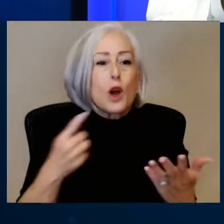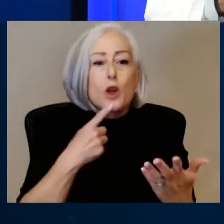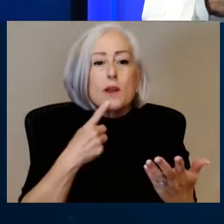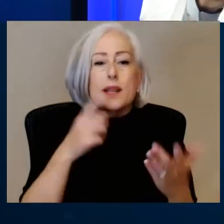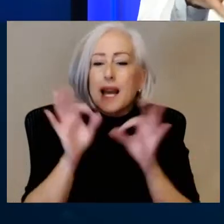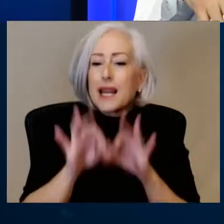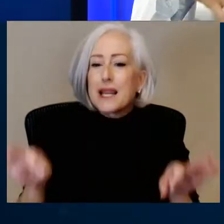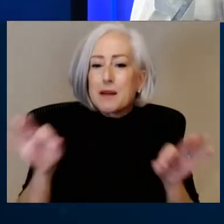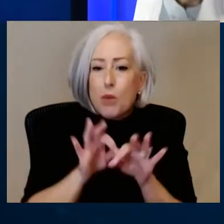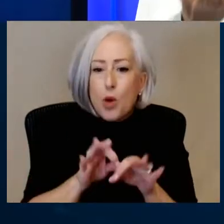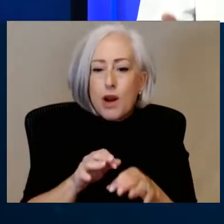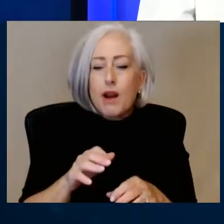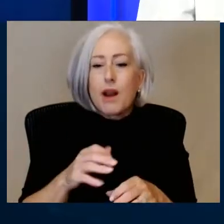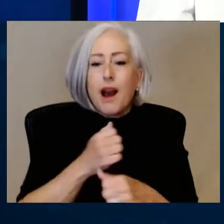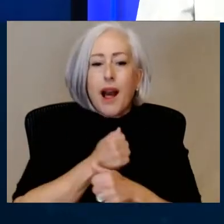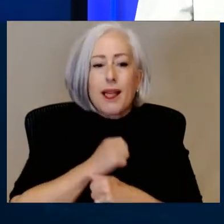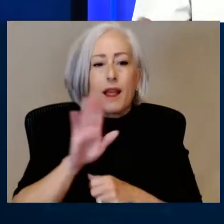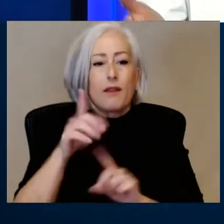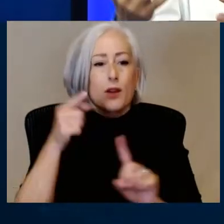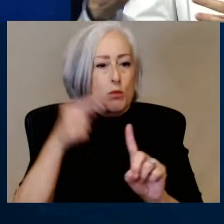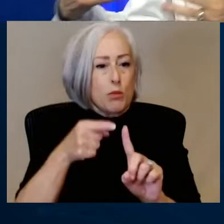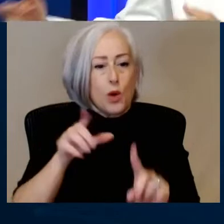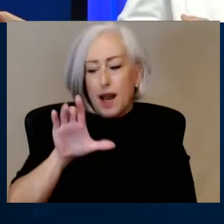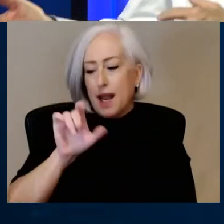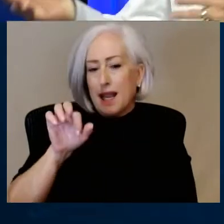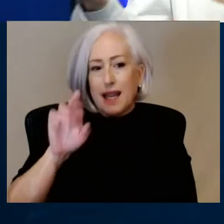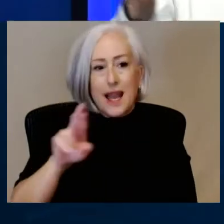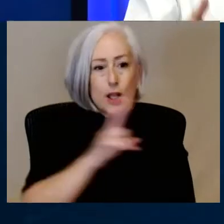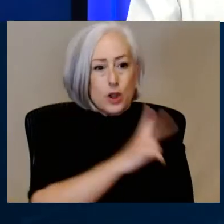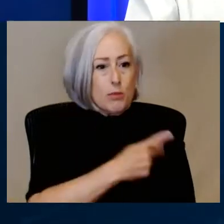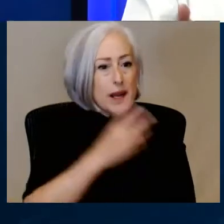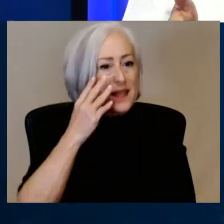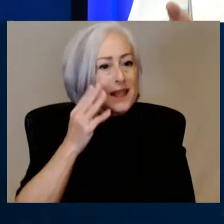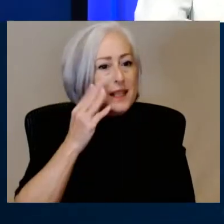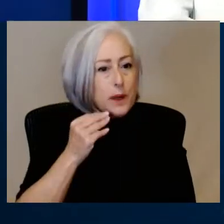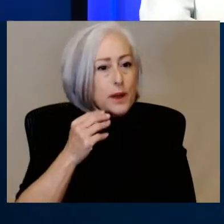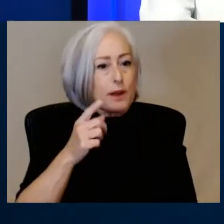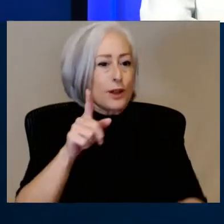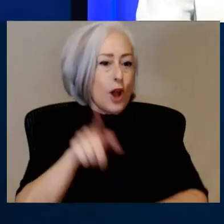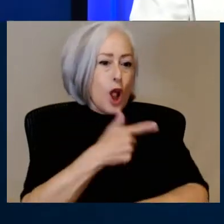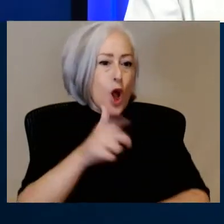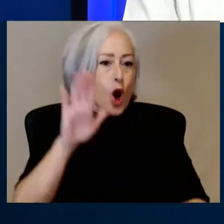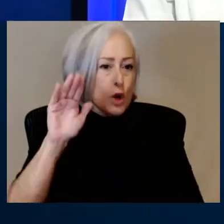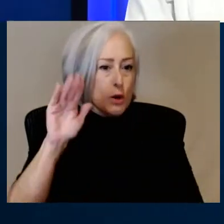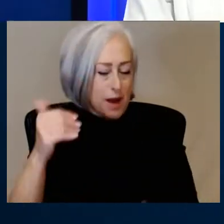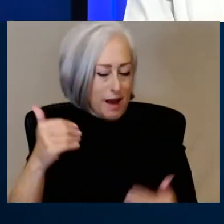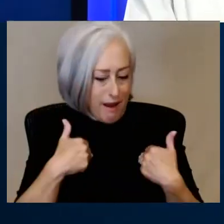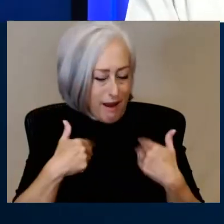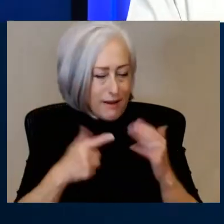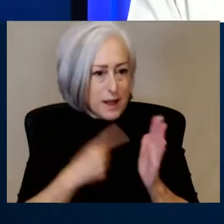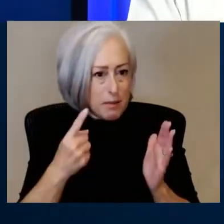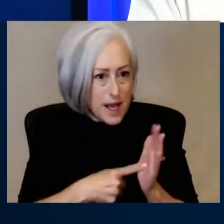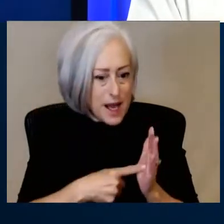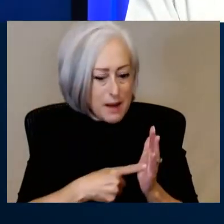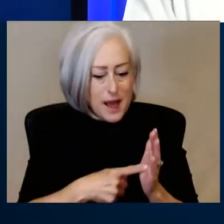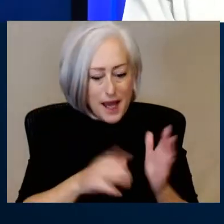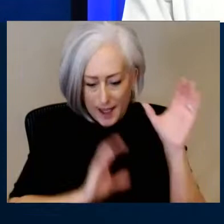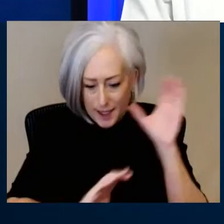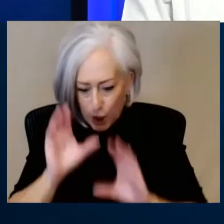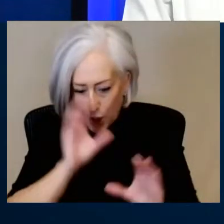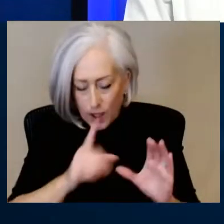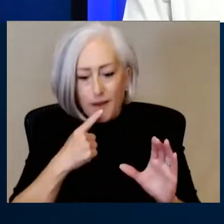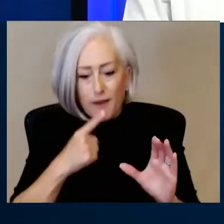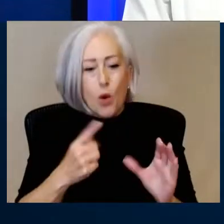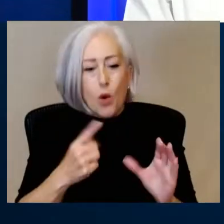point about, okay, cancer patients go through this and they have a long goodbye, and also and trying to find the good every day and